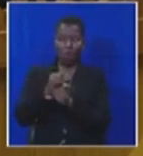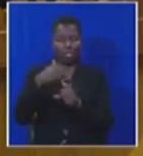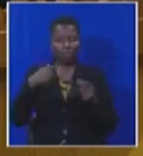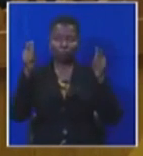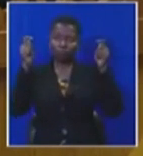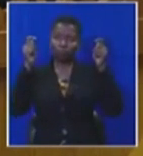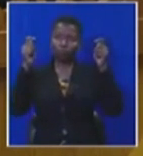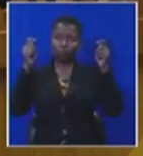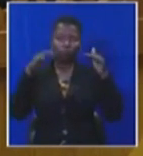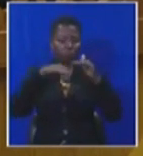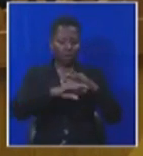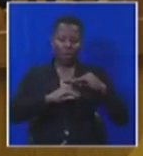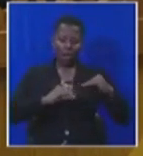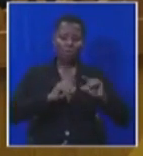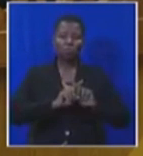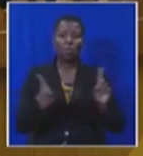than in the classroom teaching.